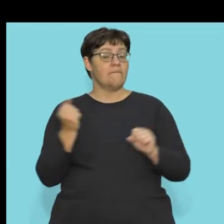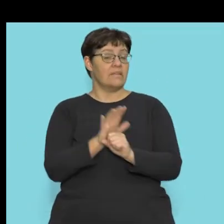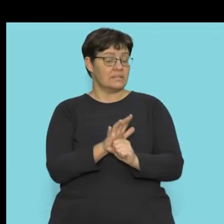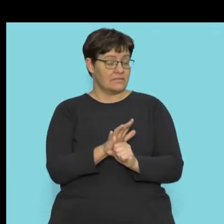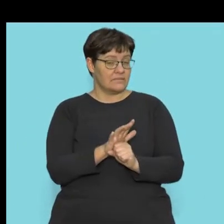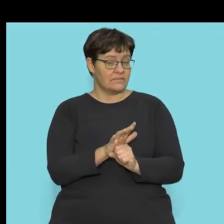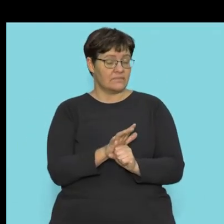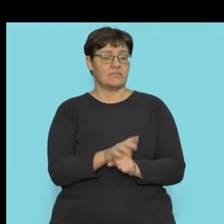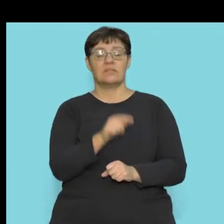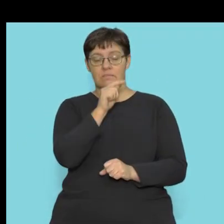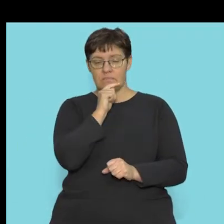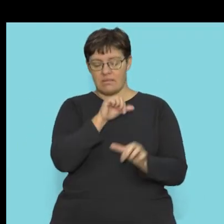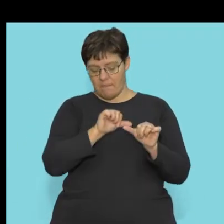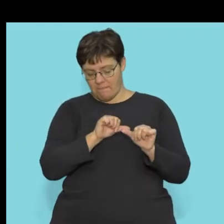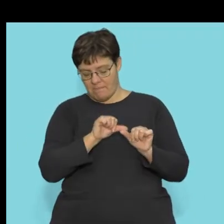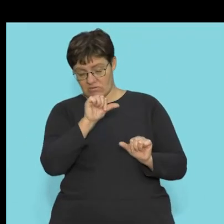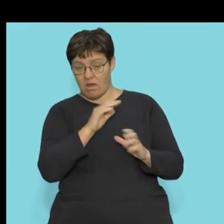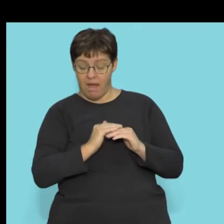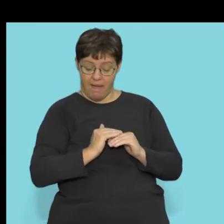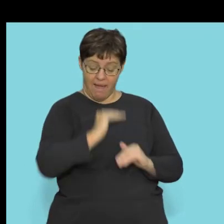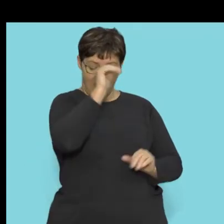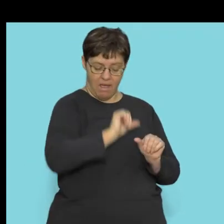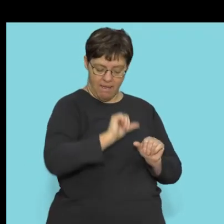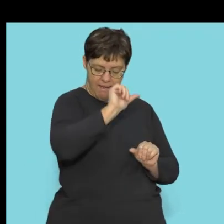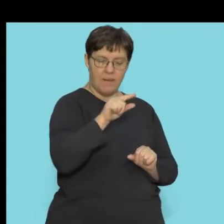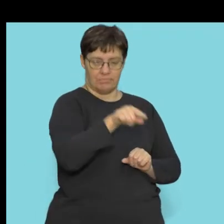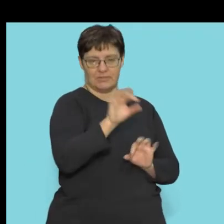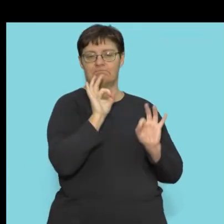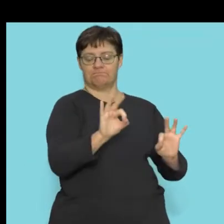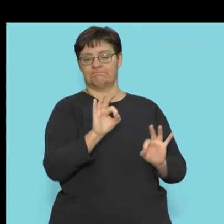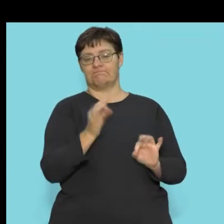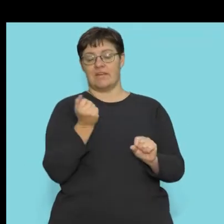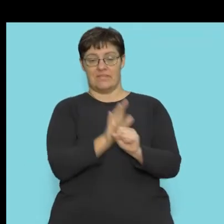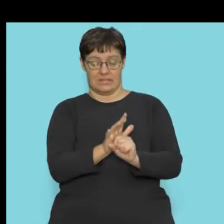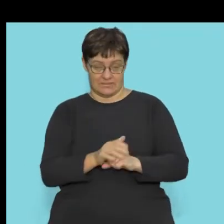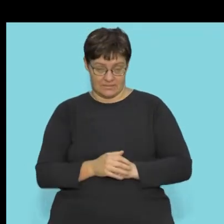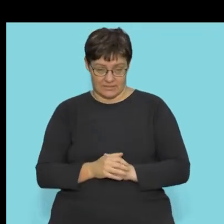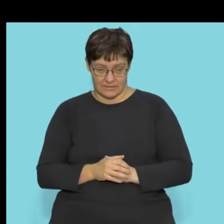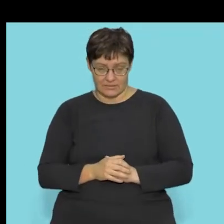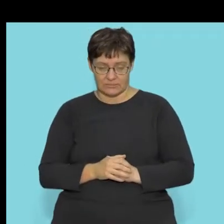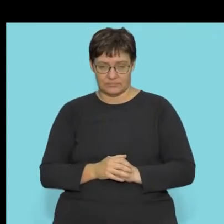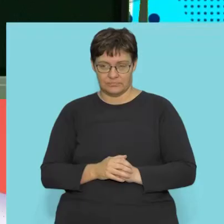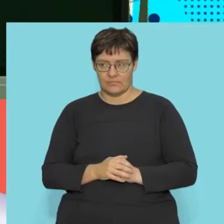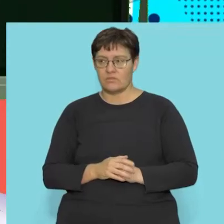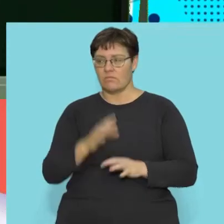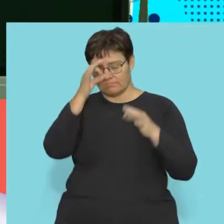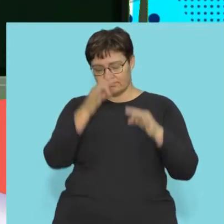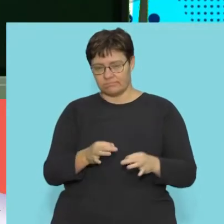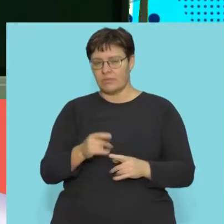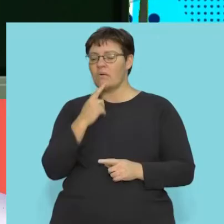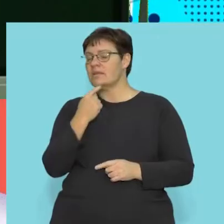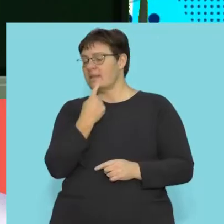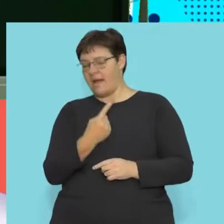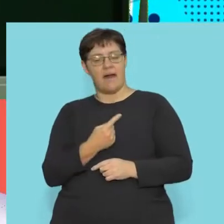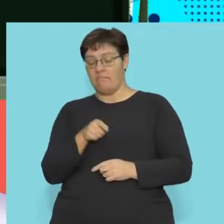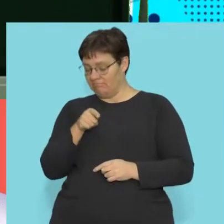effective method of treatment, we measured the height of the bread. And so that was helping us to draw a conclusion. And we